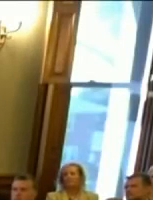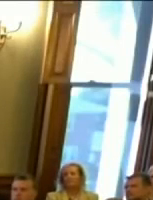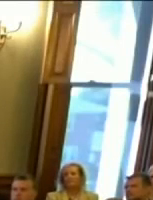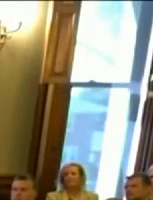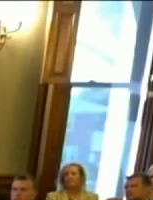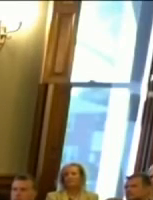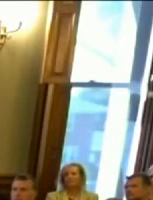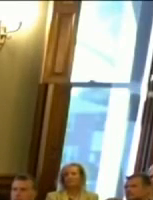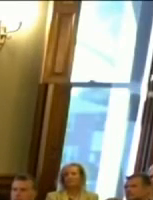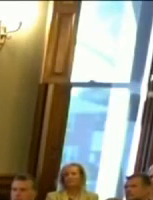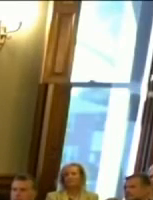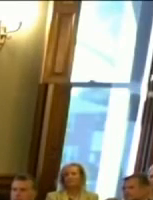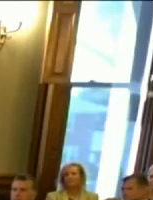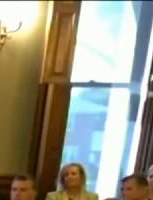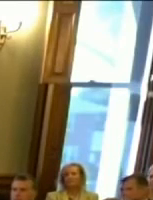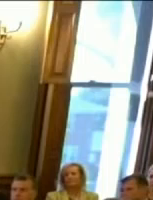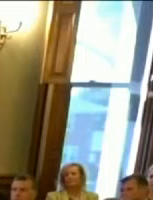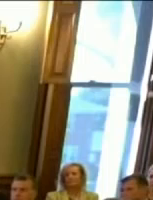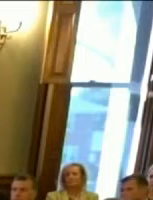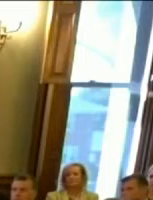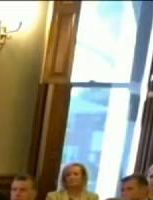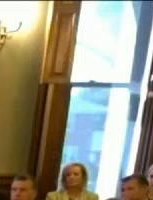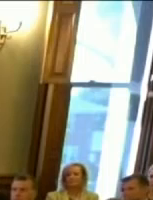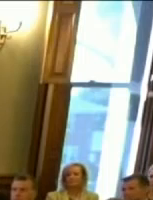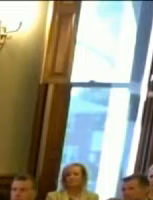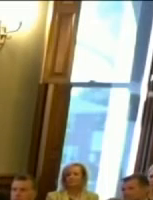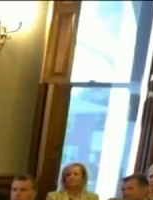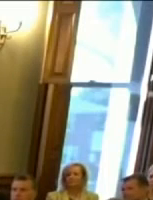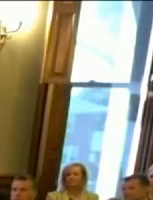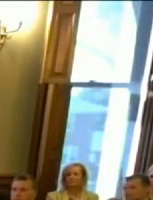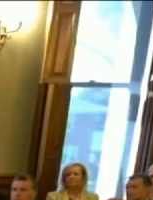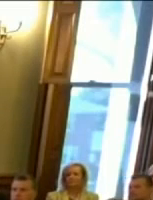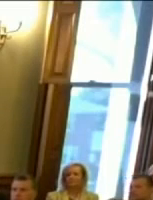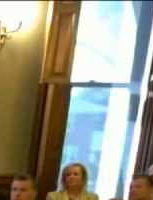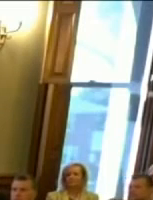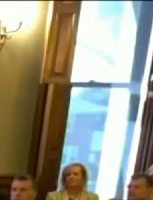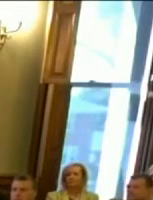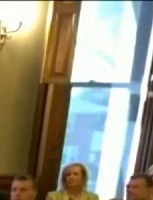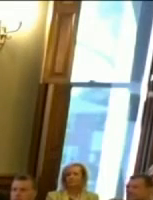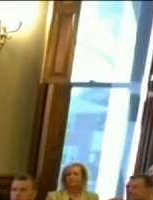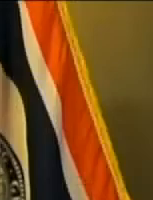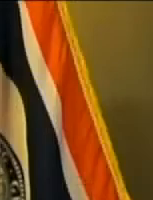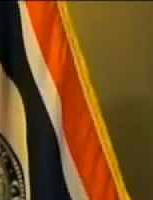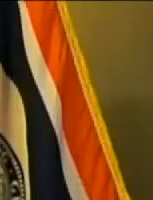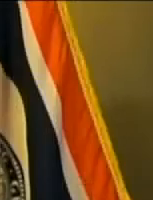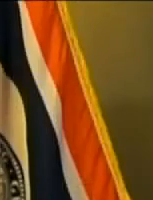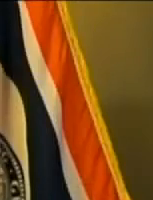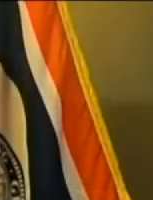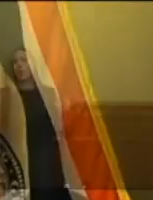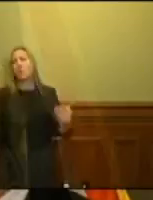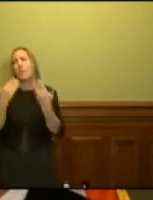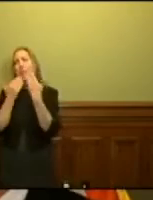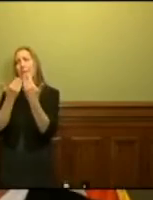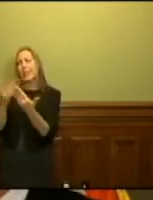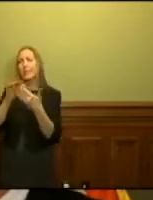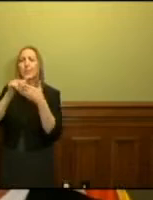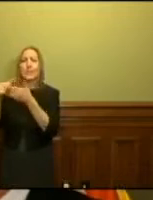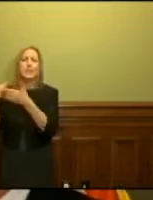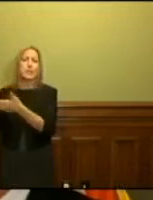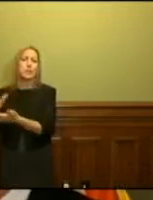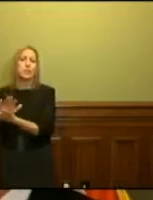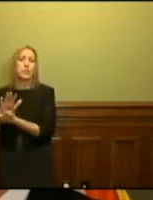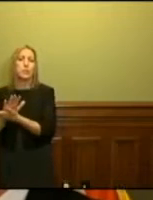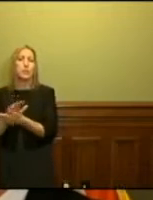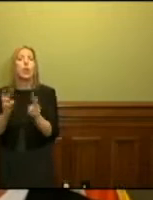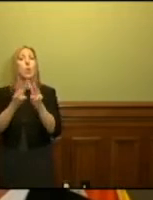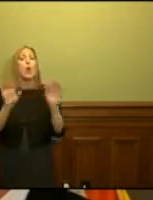storage. According to Reuters, that could boost the system's power output to 500 megawatts during peak power demand. Wyoming